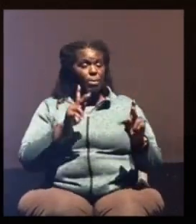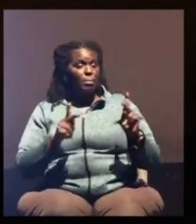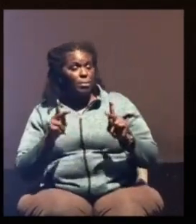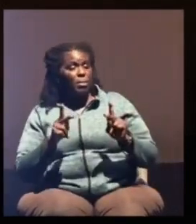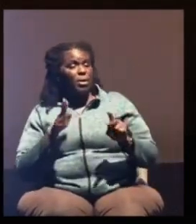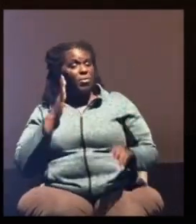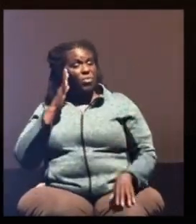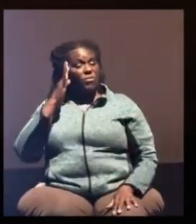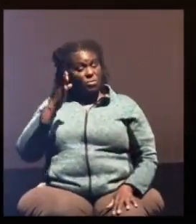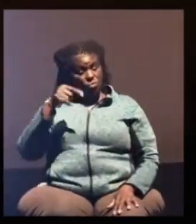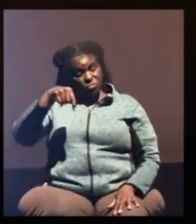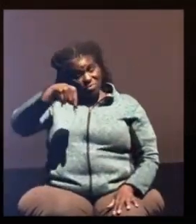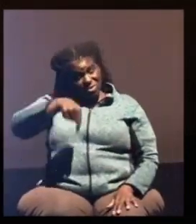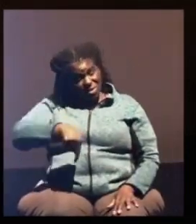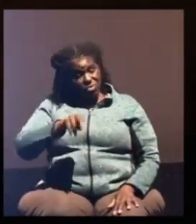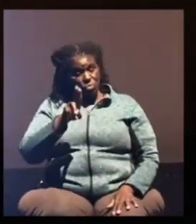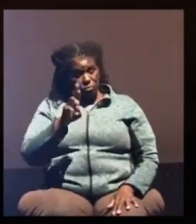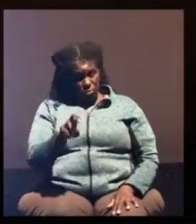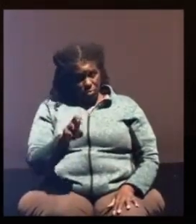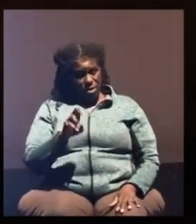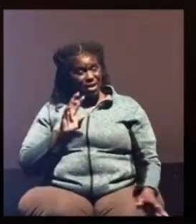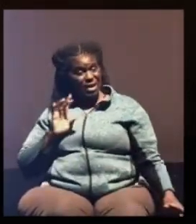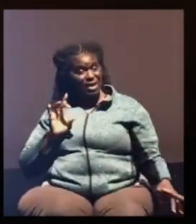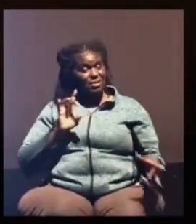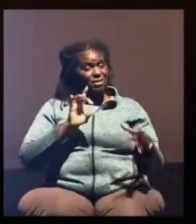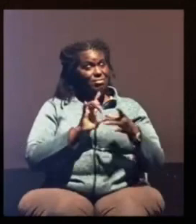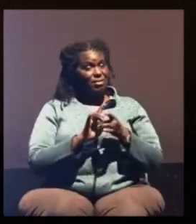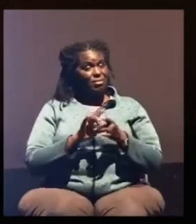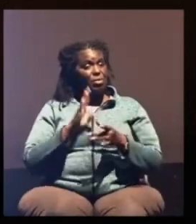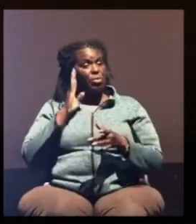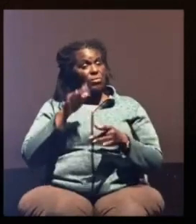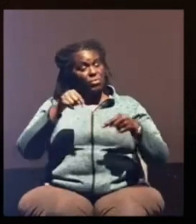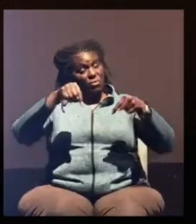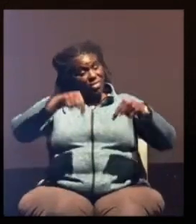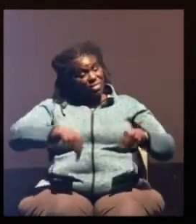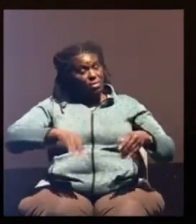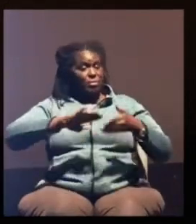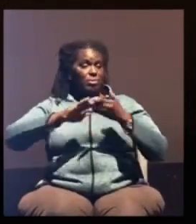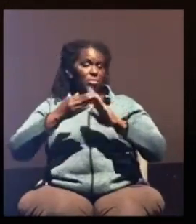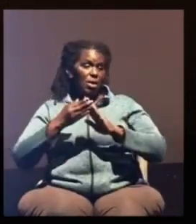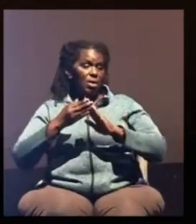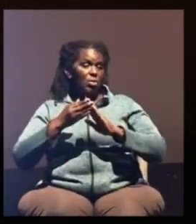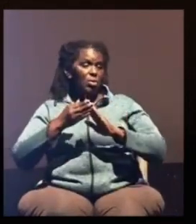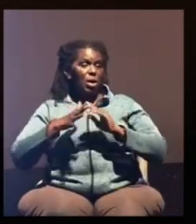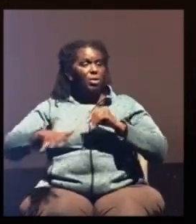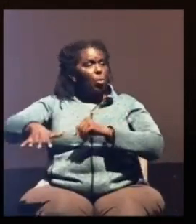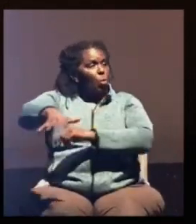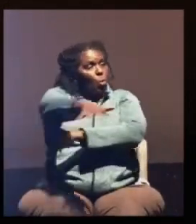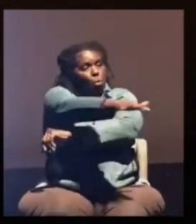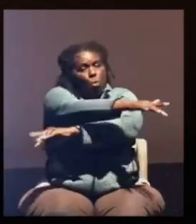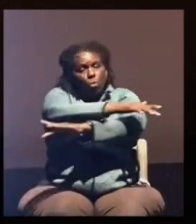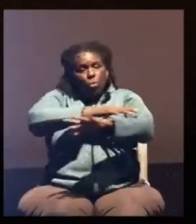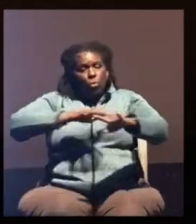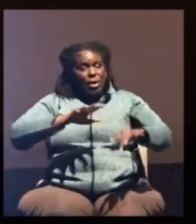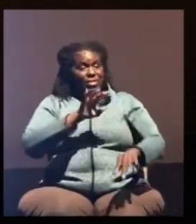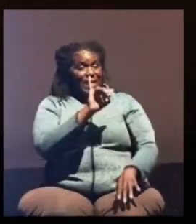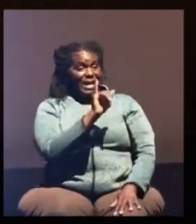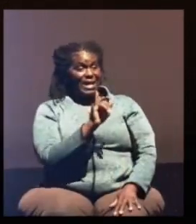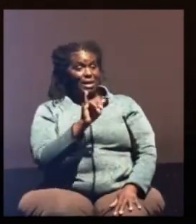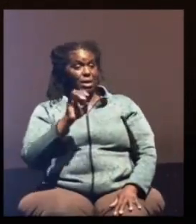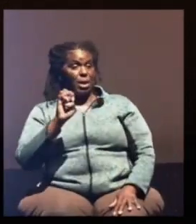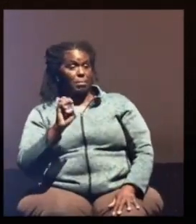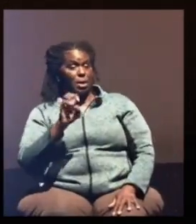the future of this institution is tied to the future of this town and its surroundings. You know, the Inland Empire and